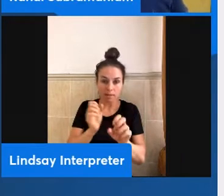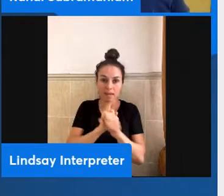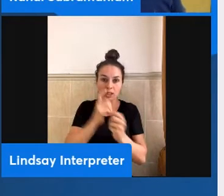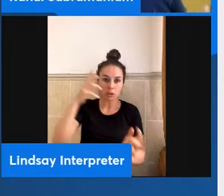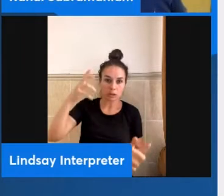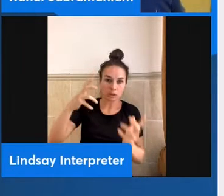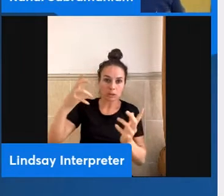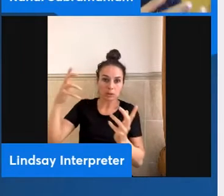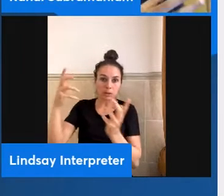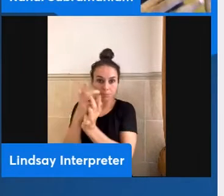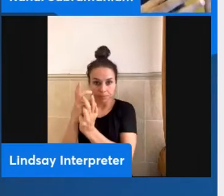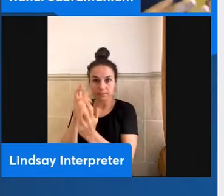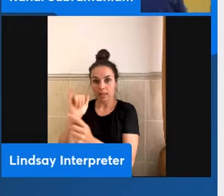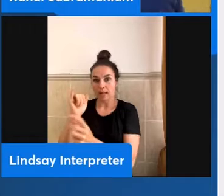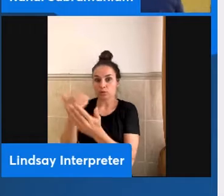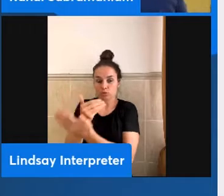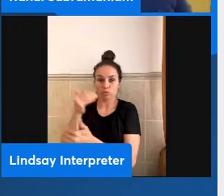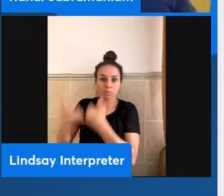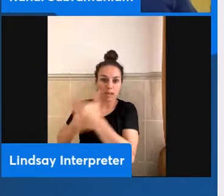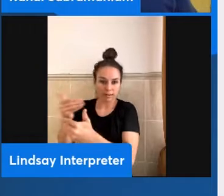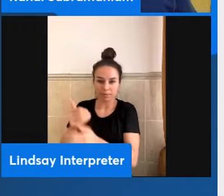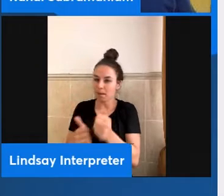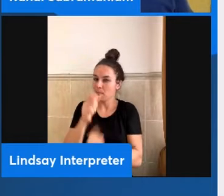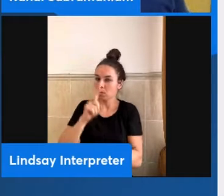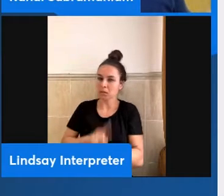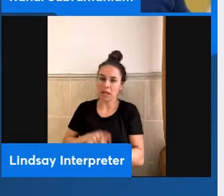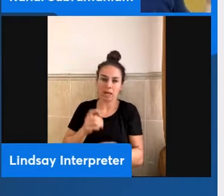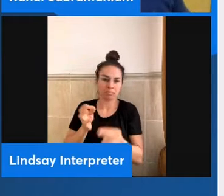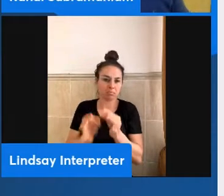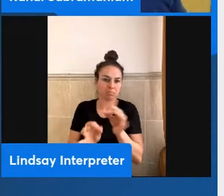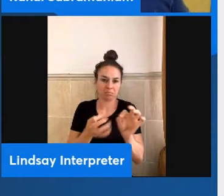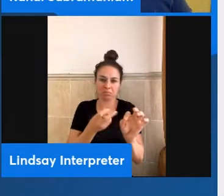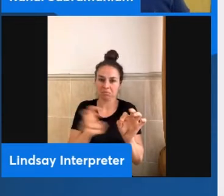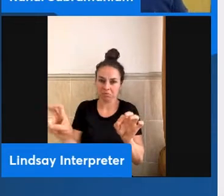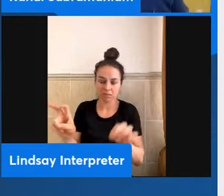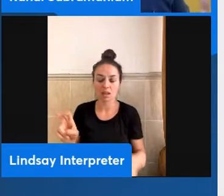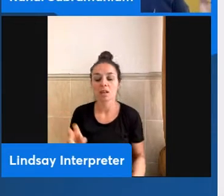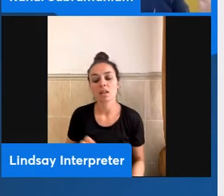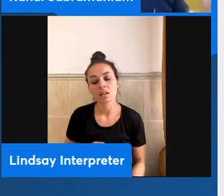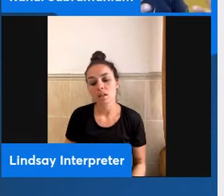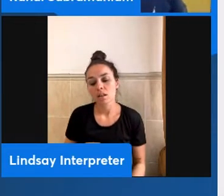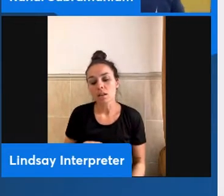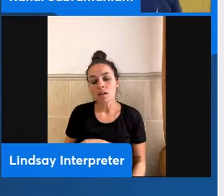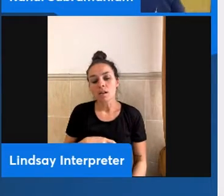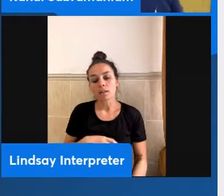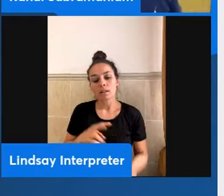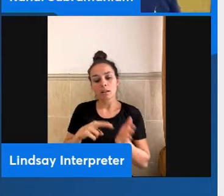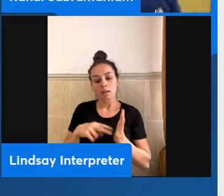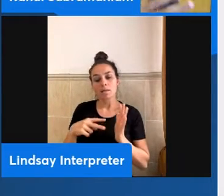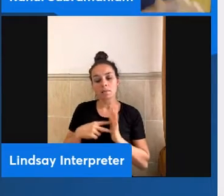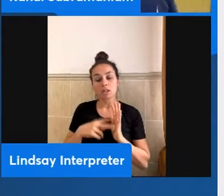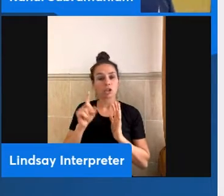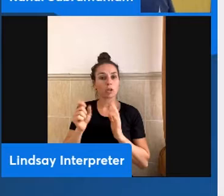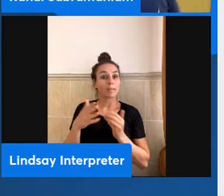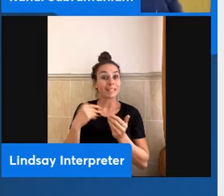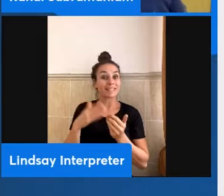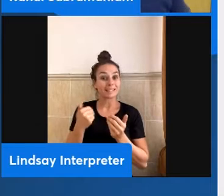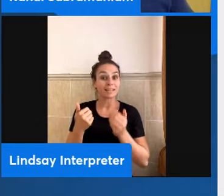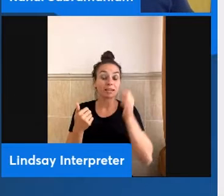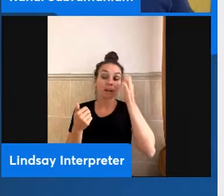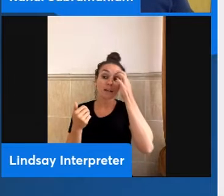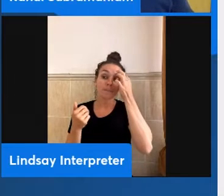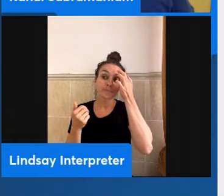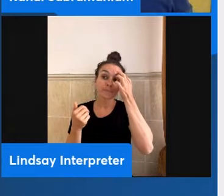you usually don't encounter those kind of scenarios anymore. So you should be able to relatively easily take